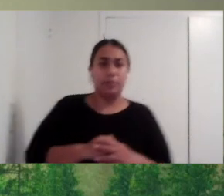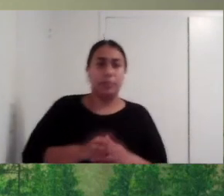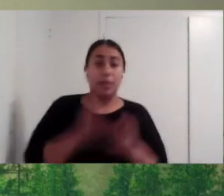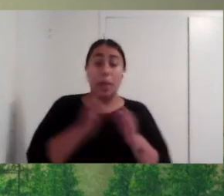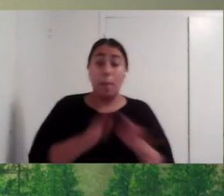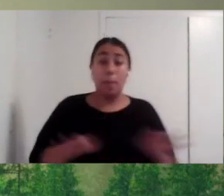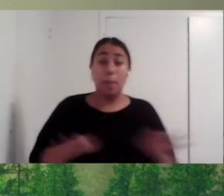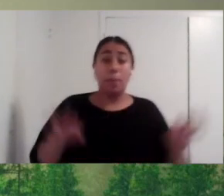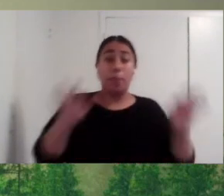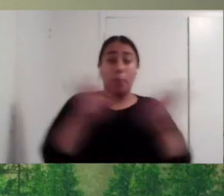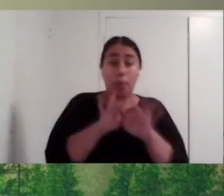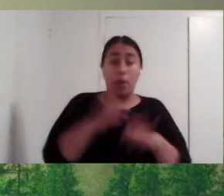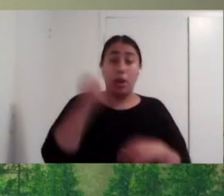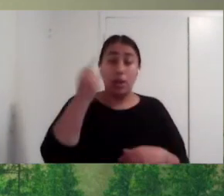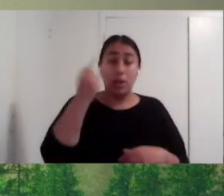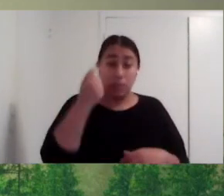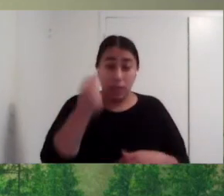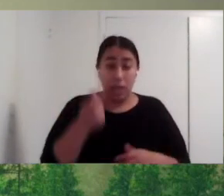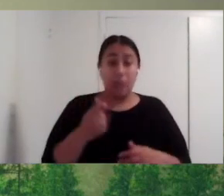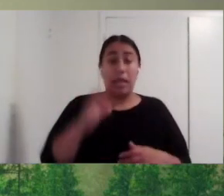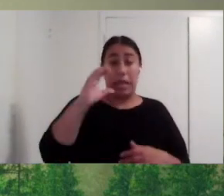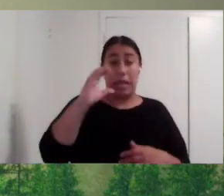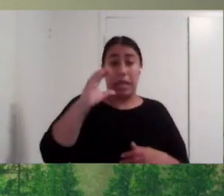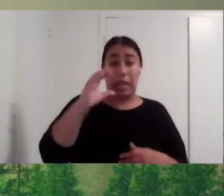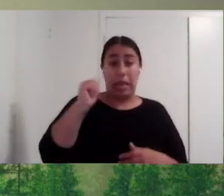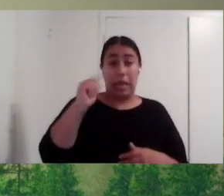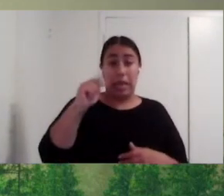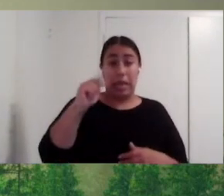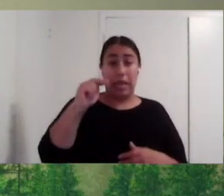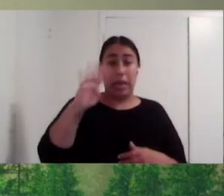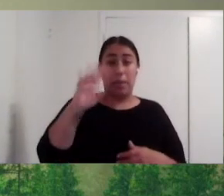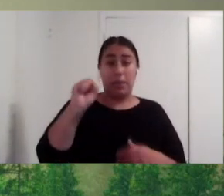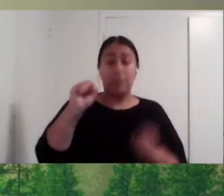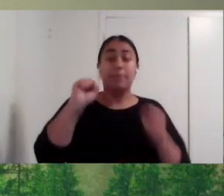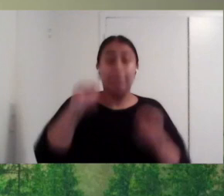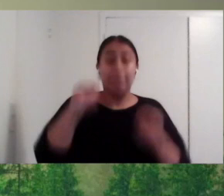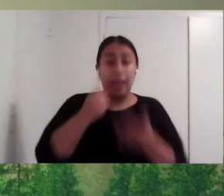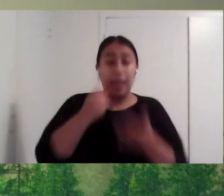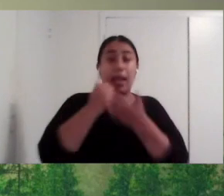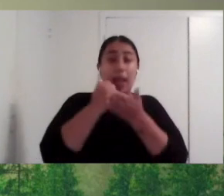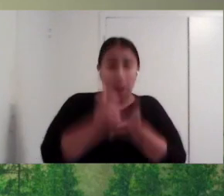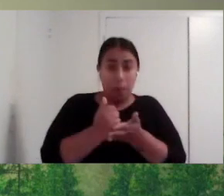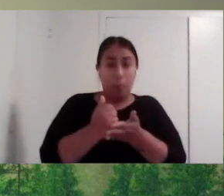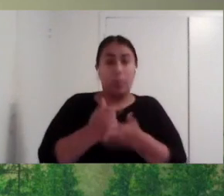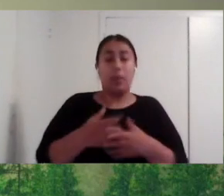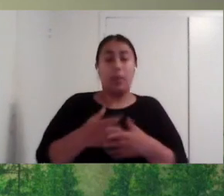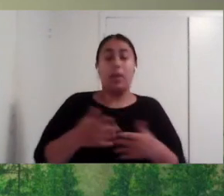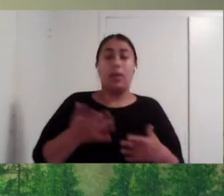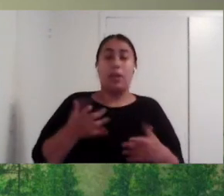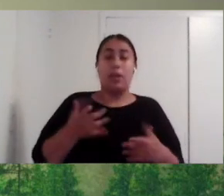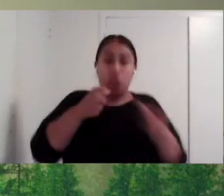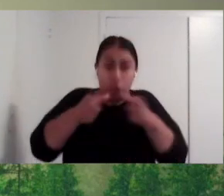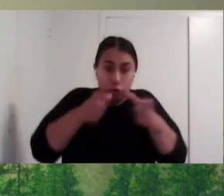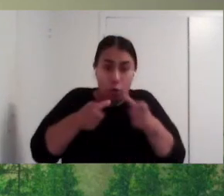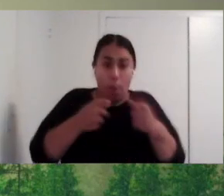symptomatology. This is where we believe that cannabis-based medications play a very important role. Unfortunately, the family